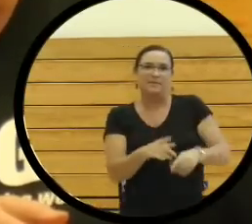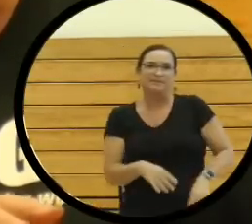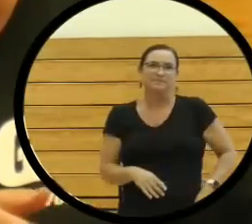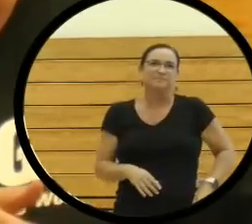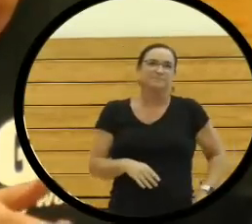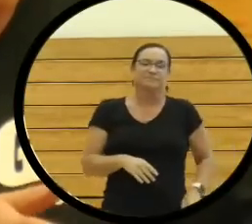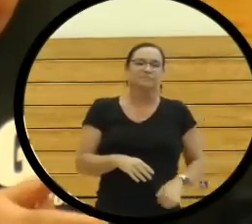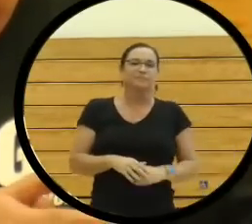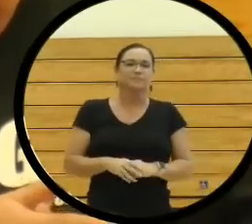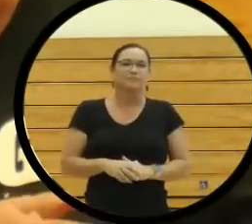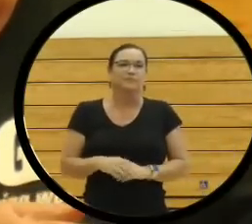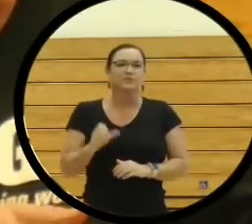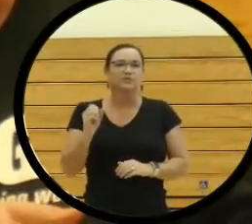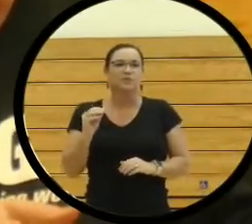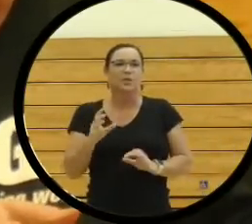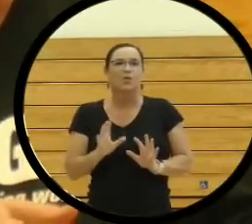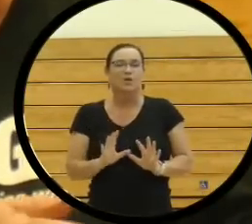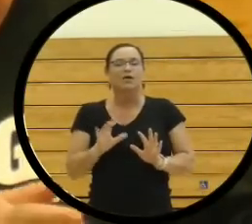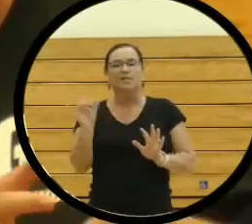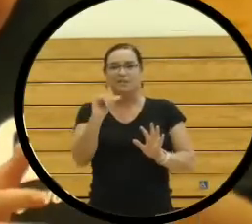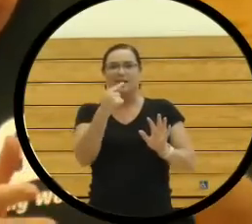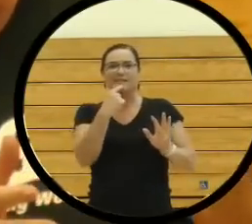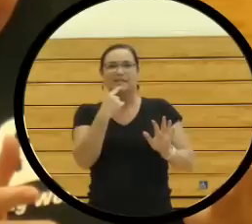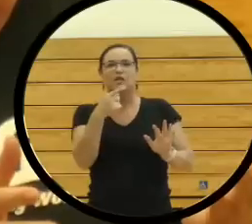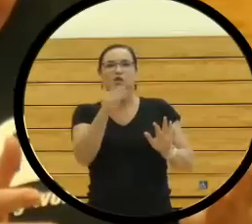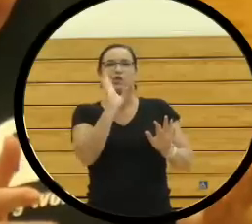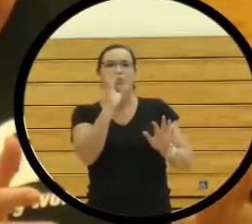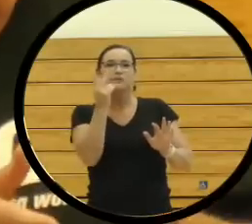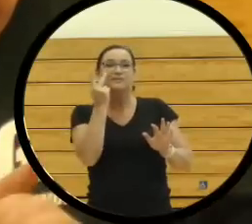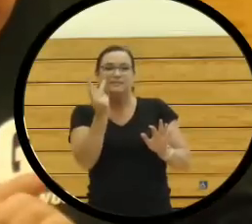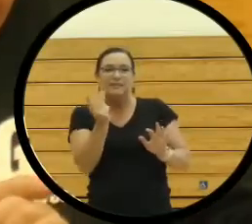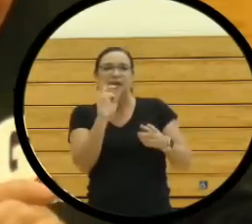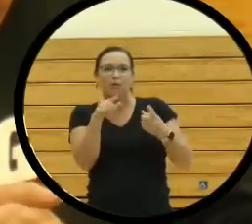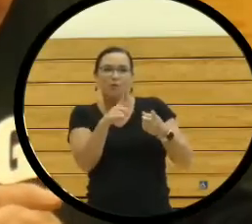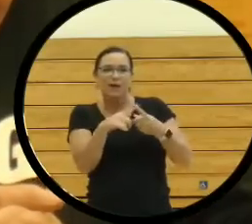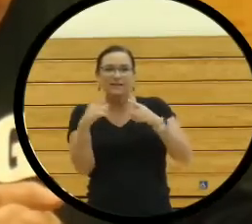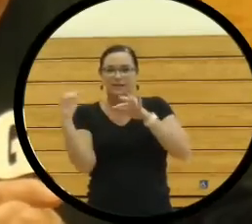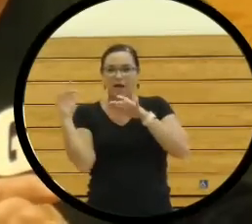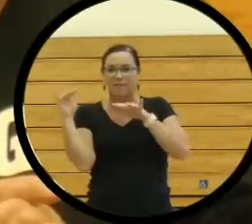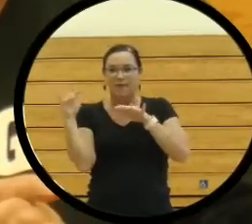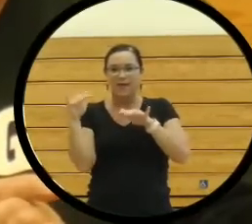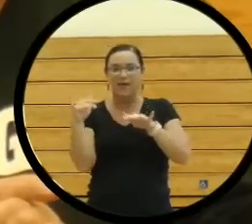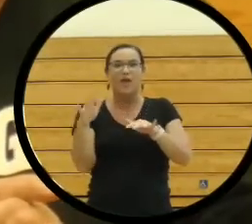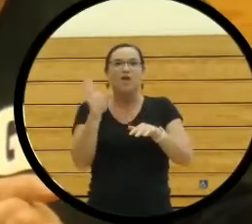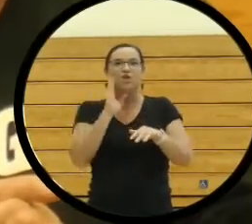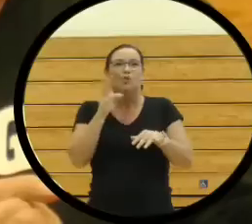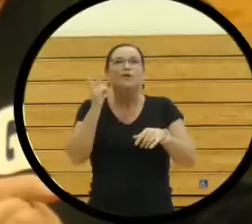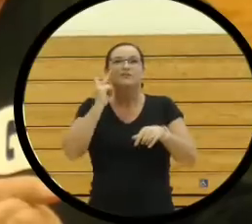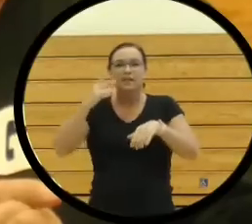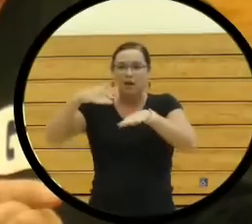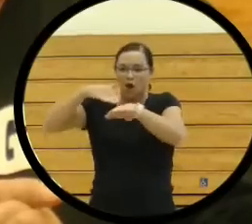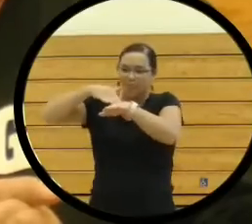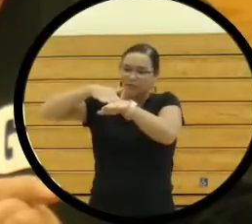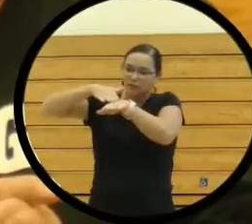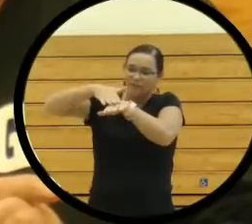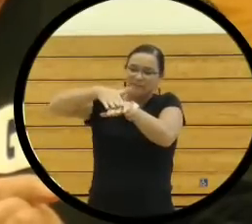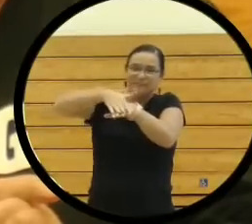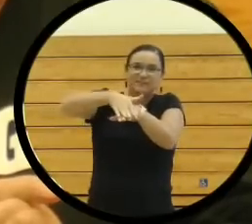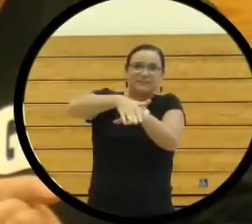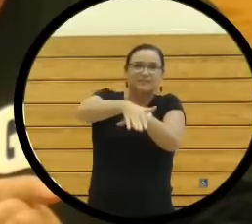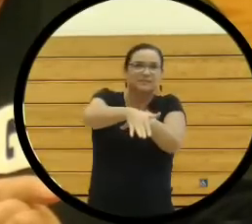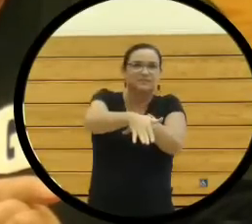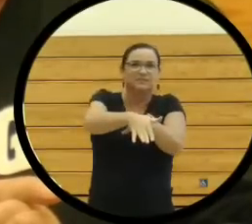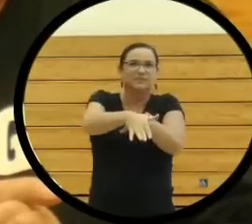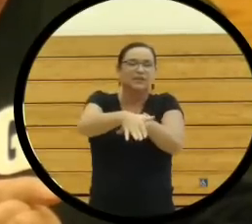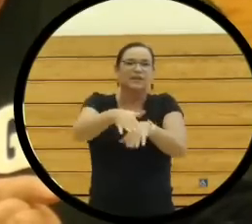You know, that's so, you know, like I said, you're going to see it coming. It's going to be out there on the surface and it's going to be coming.